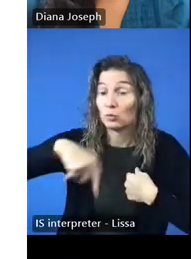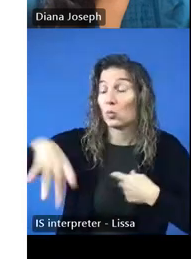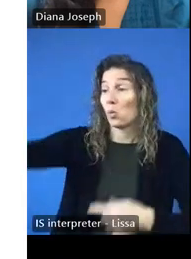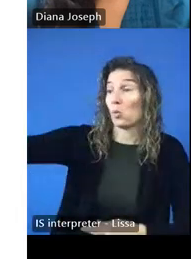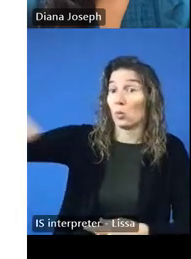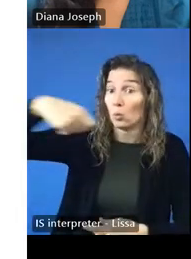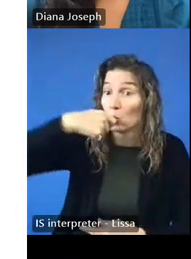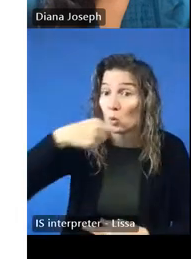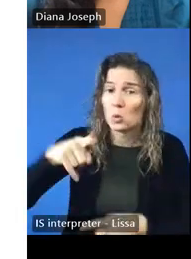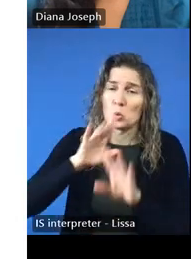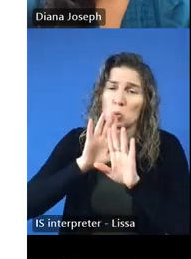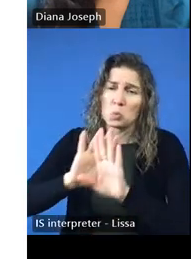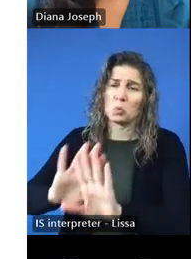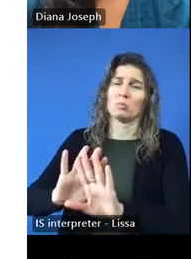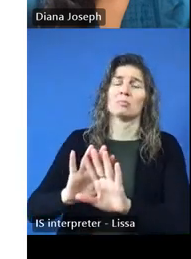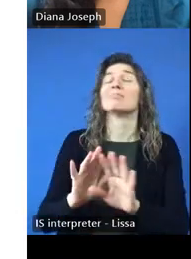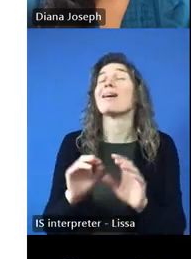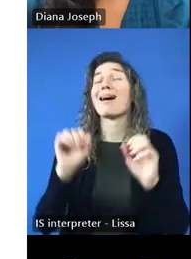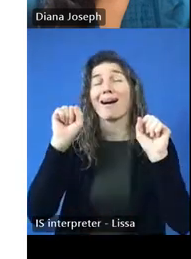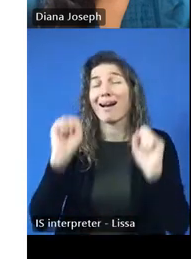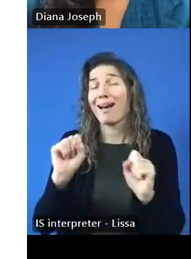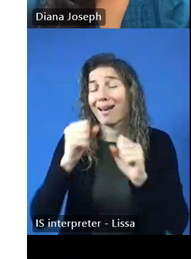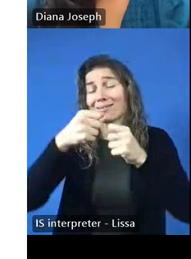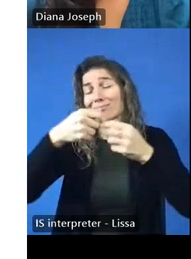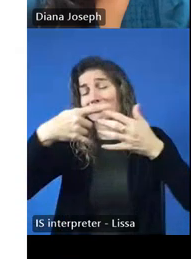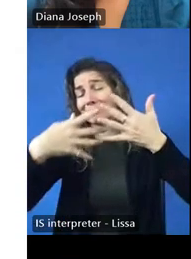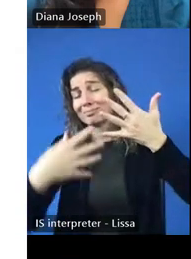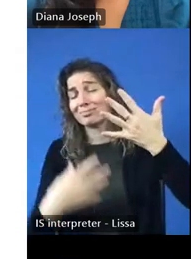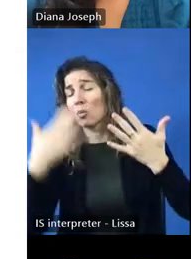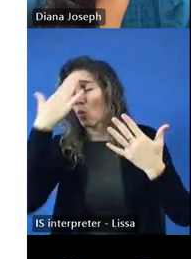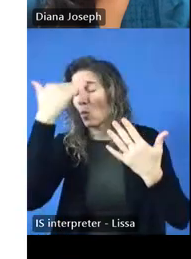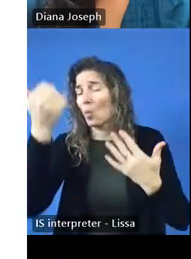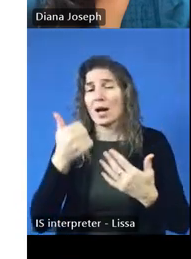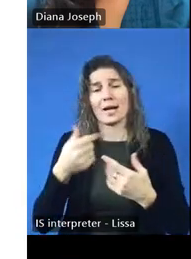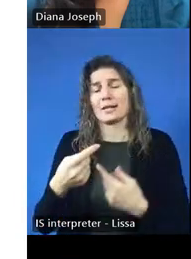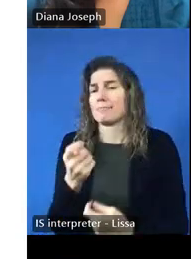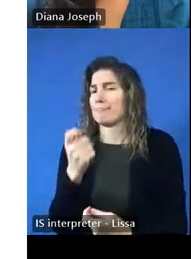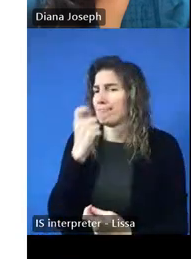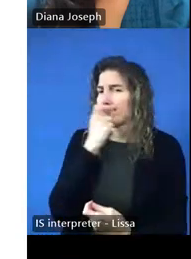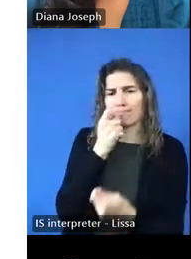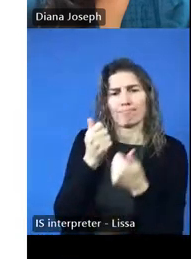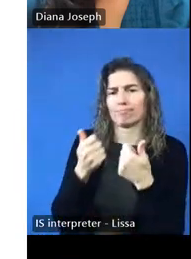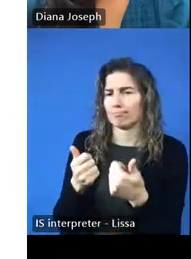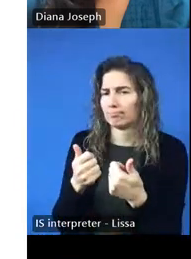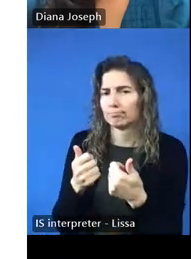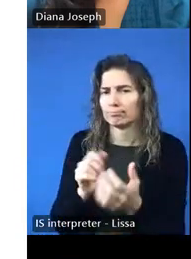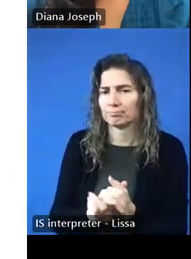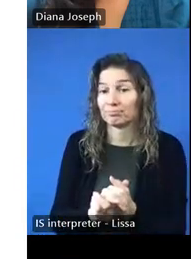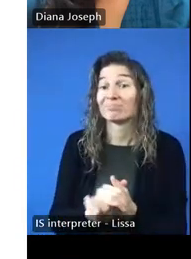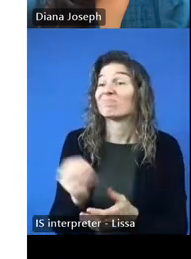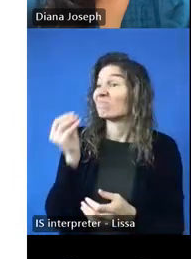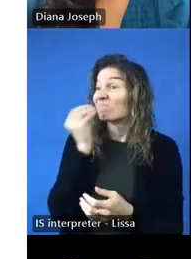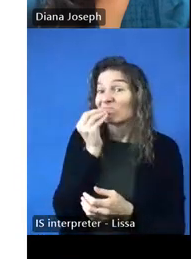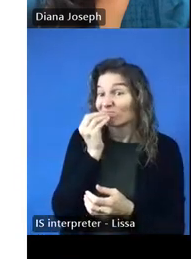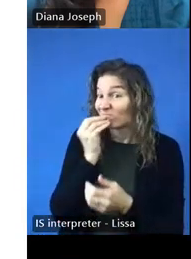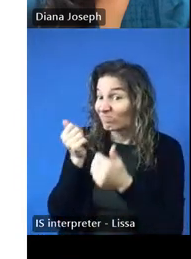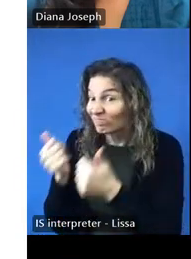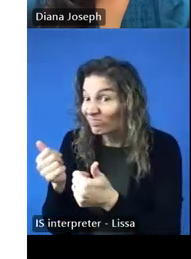may have feeding difficulties, and feeding difficulties can impact many aspects of children's lives.